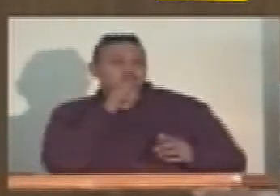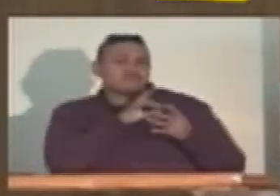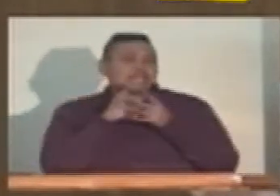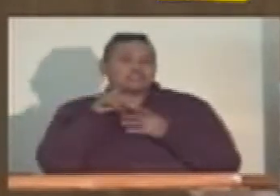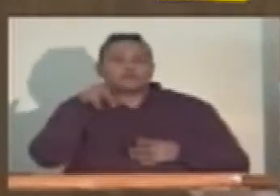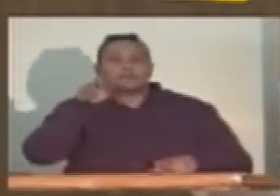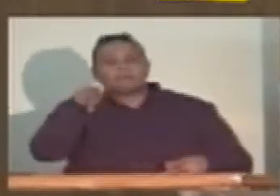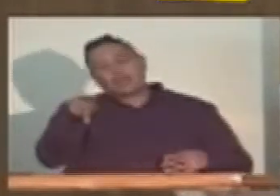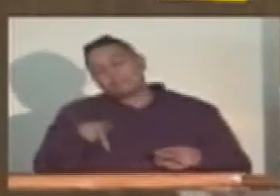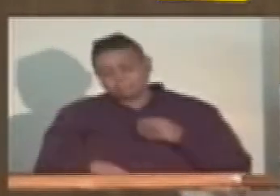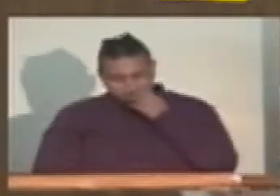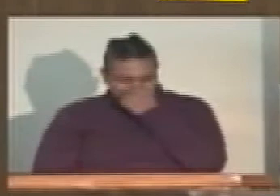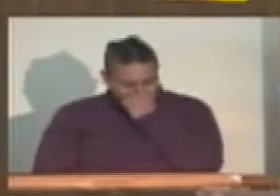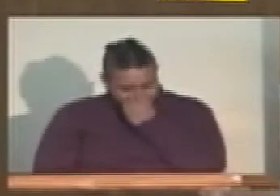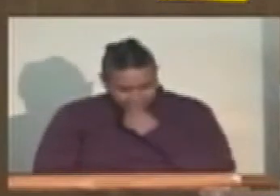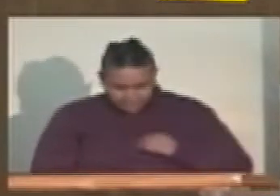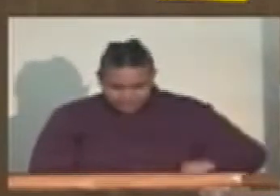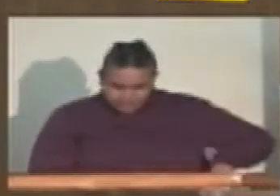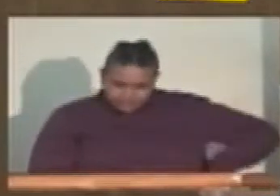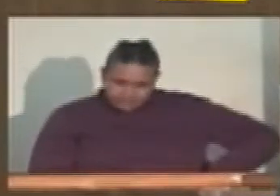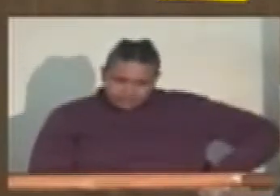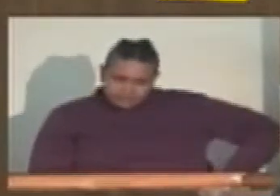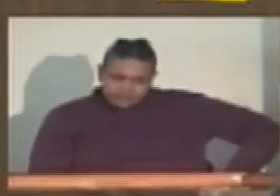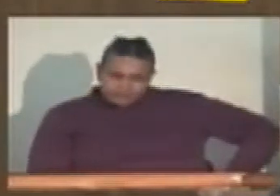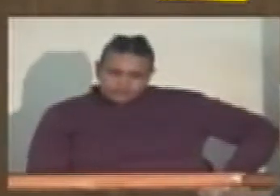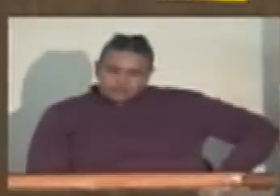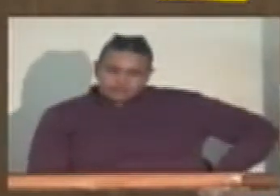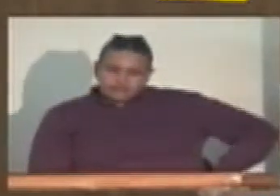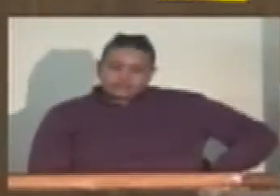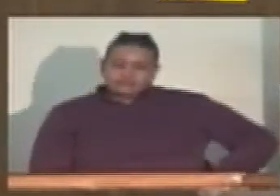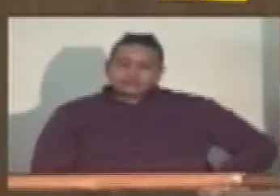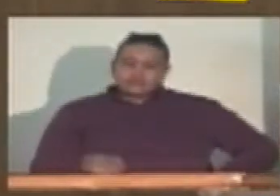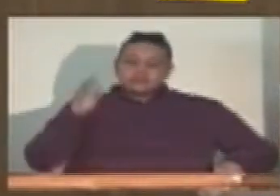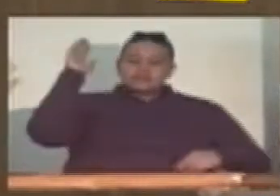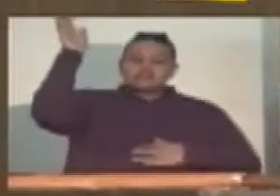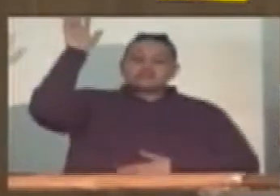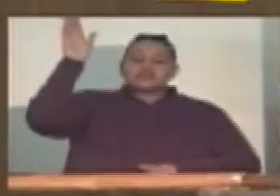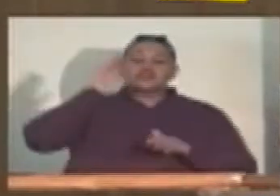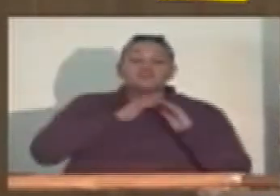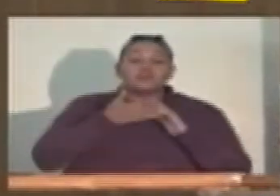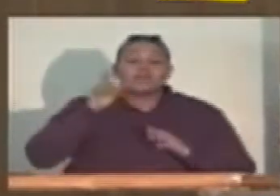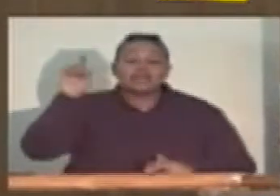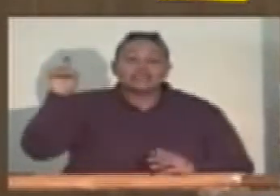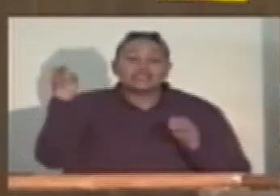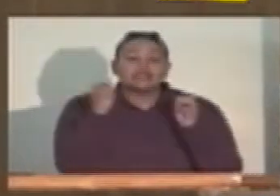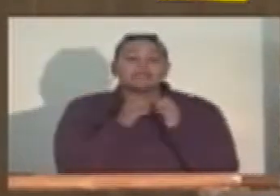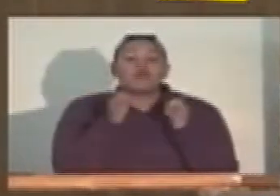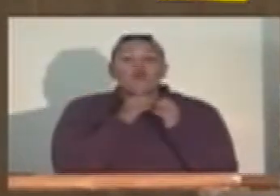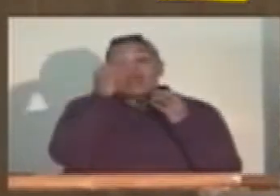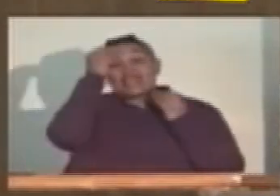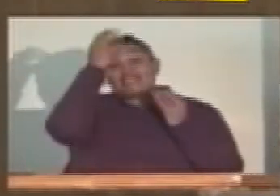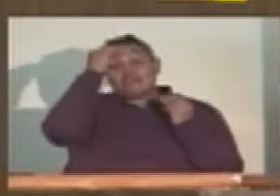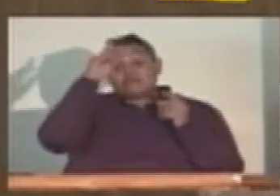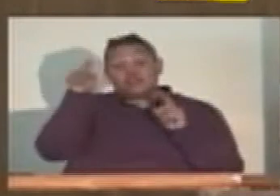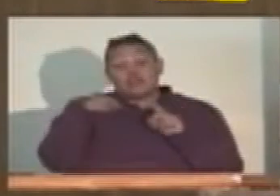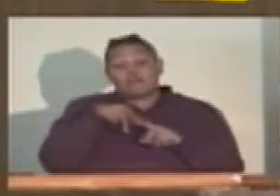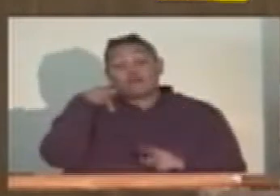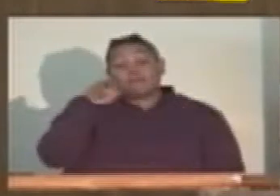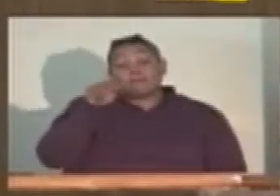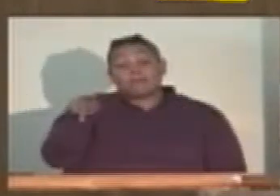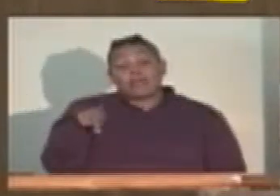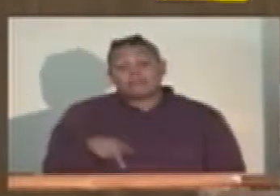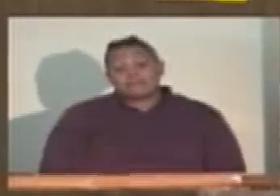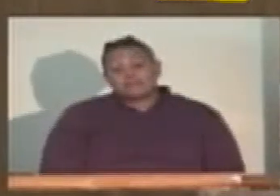exit profile, PEP. Mr. Speaker, Jamaica needs more information on the primary exit